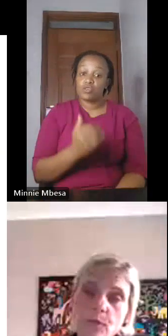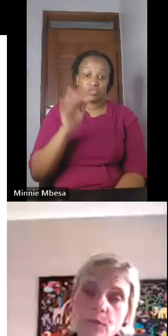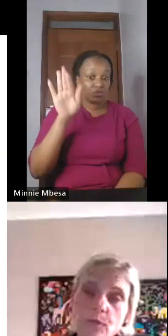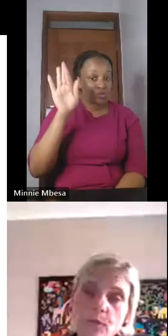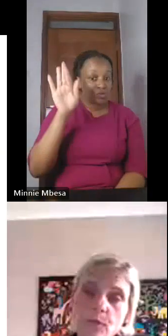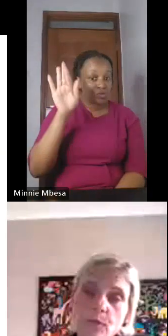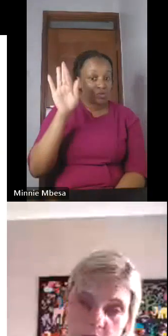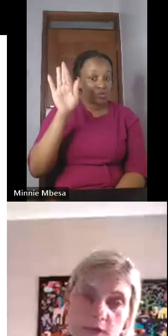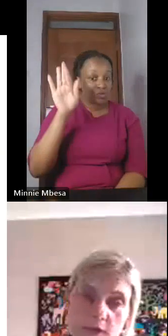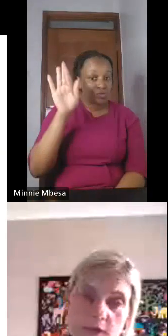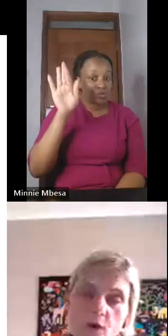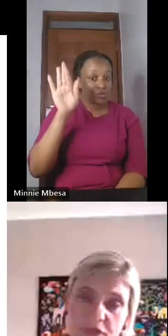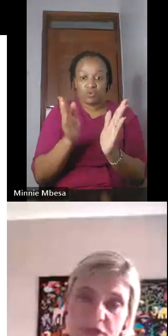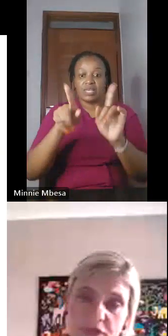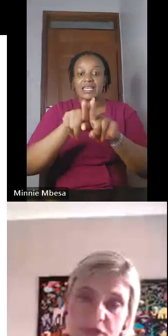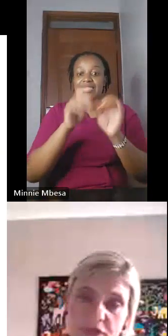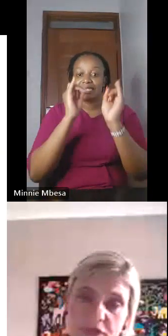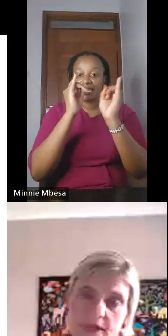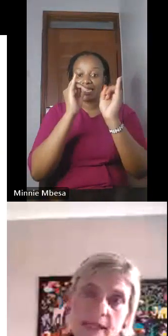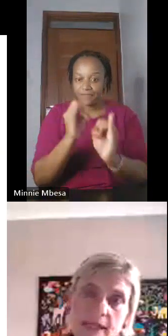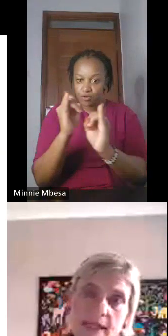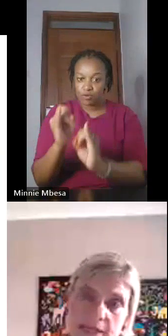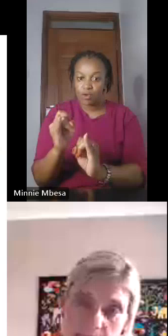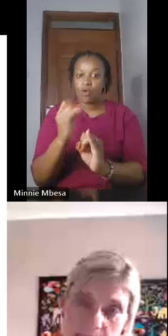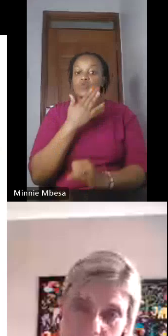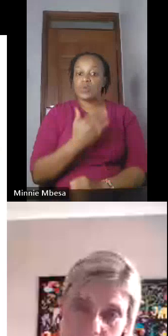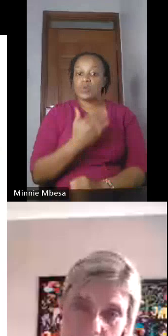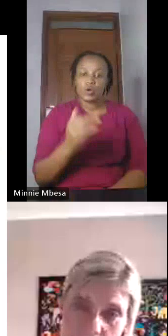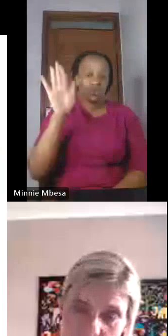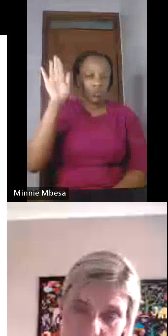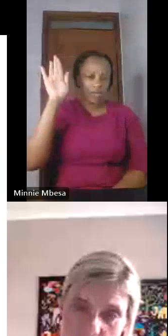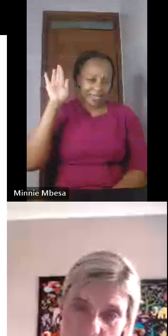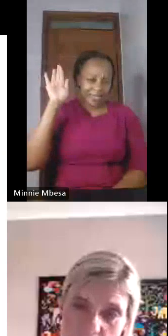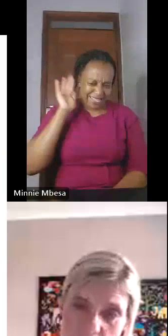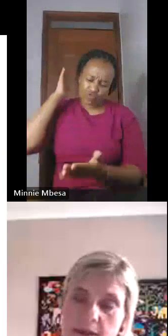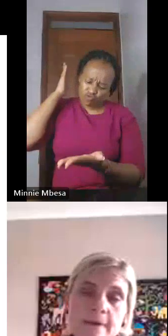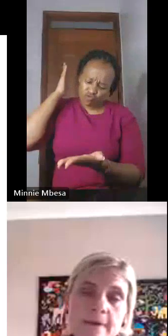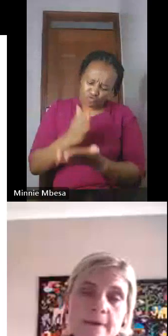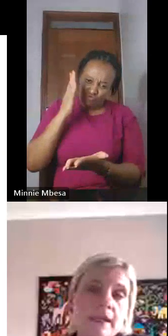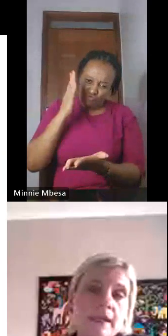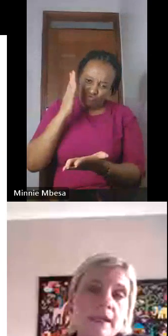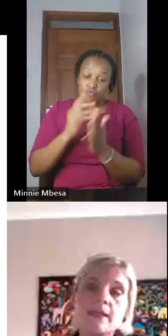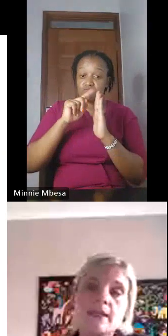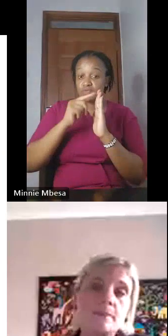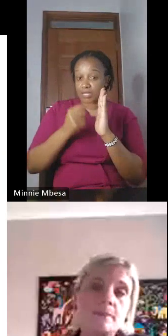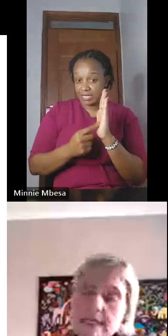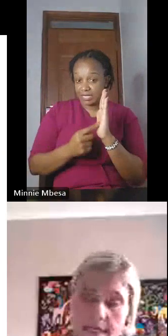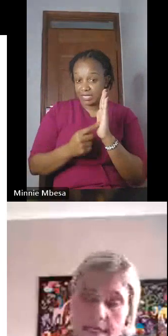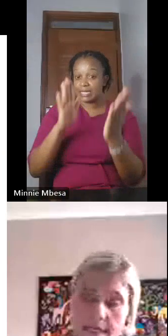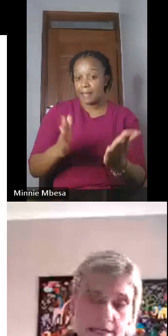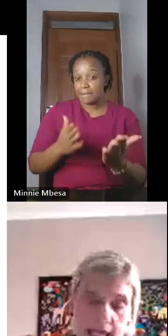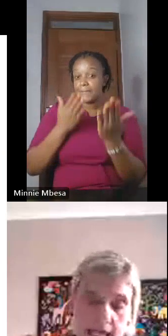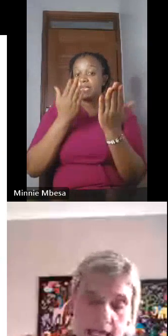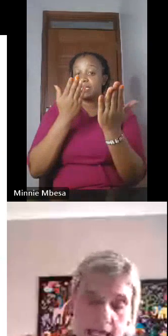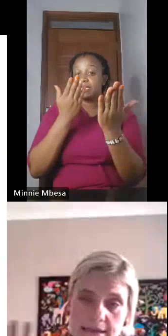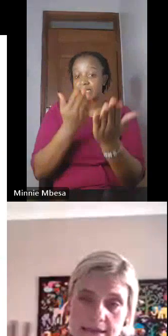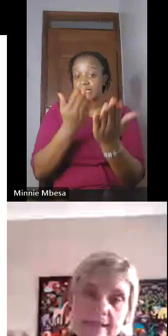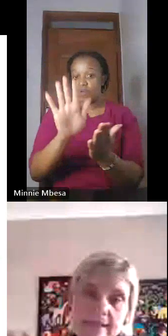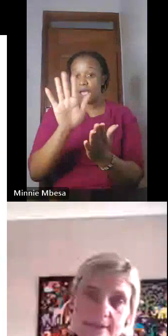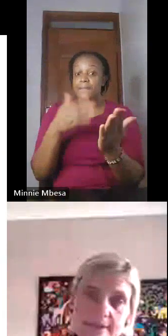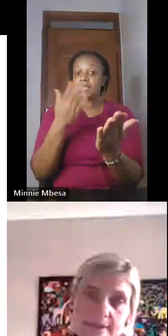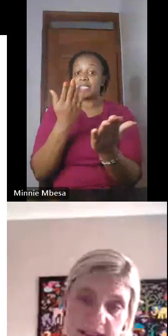individual, and we want to hear your authentic voice in submitting an application. It is completely